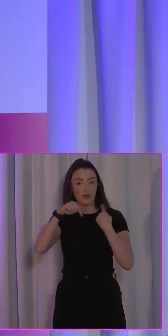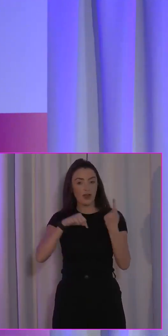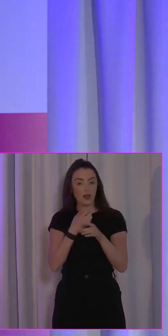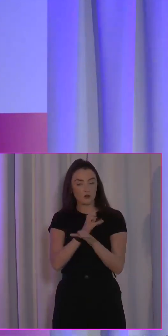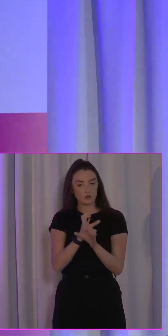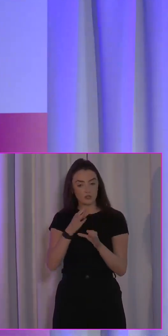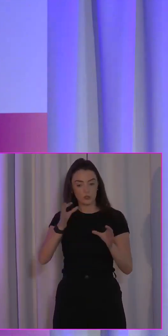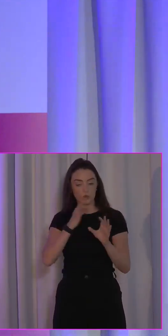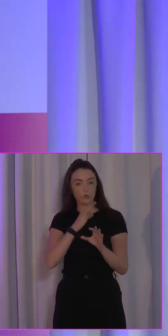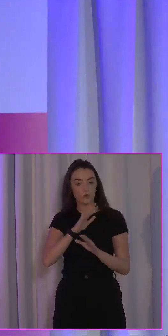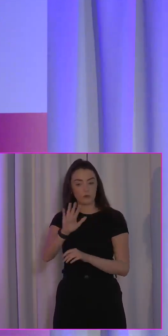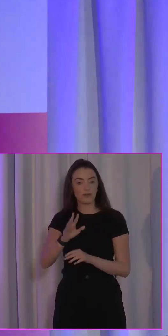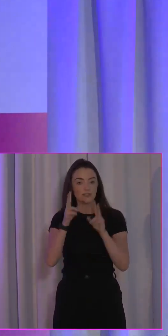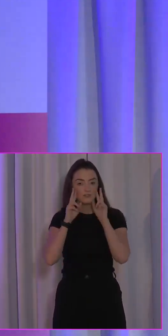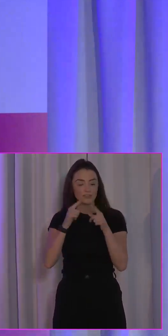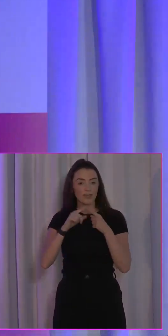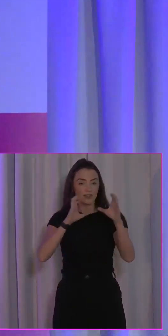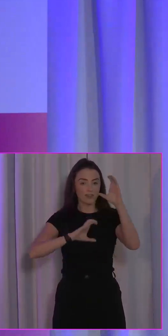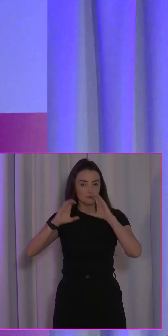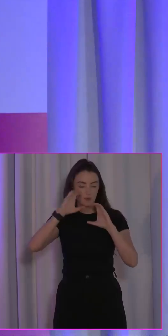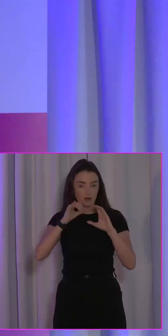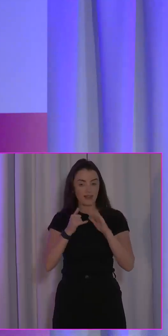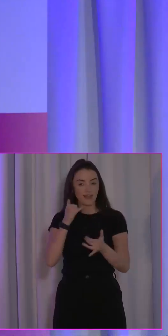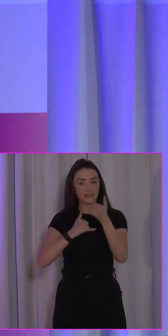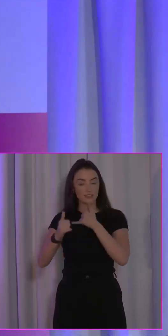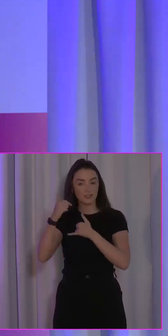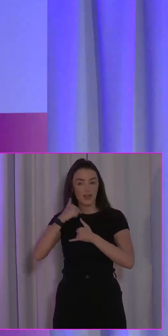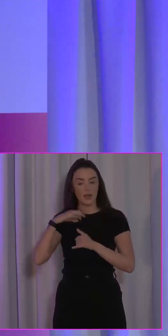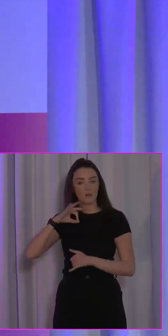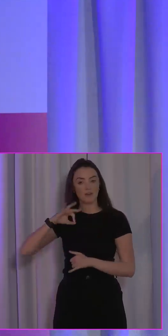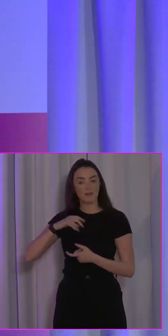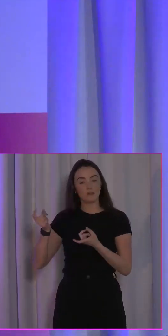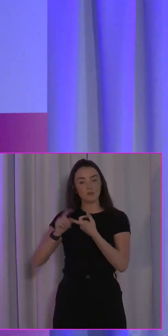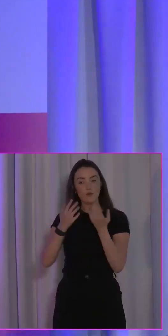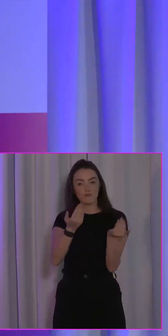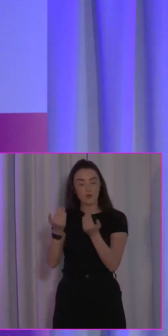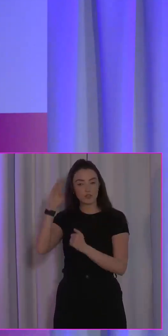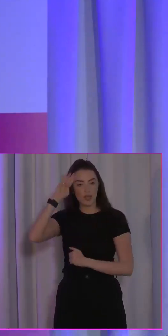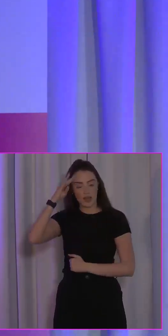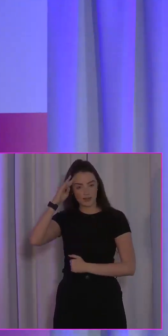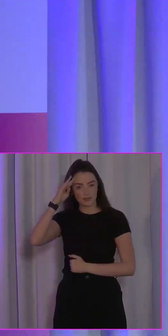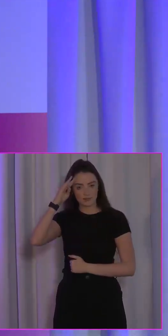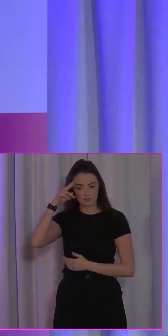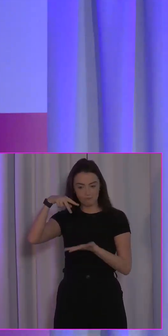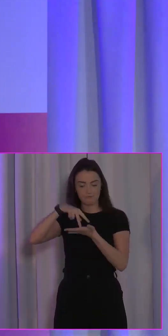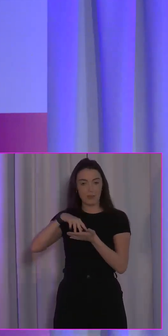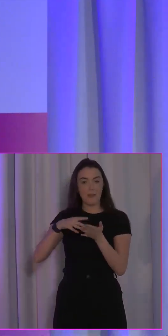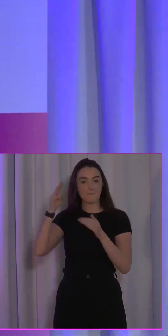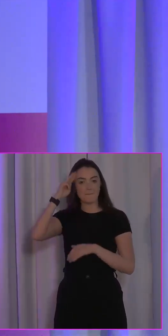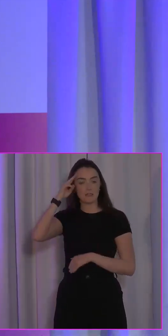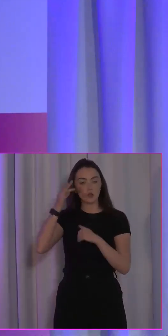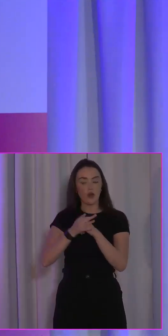place to visit and explore. Last year, I had the privilege of joining Fáilte Ireland, taking up the position of manager of a